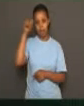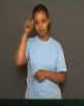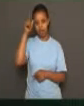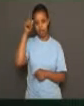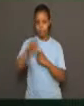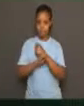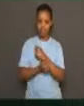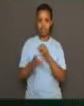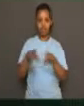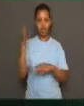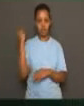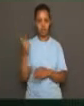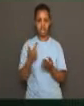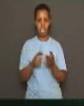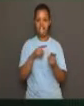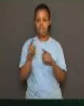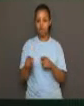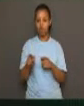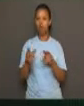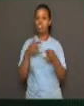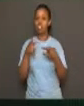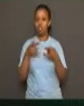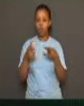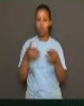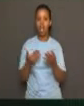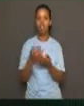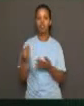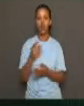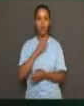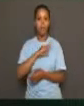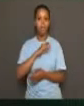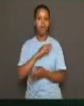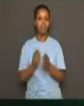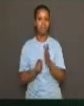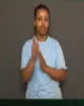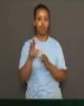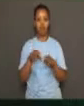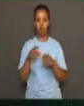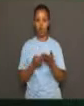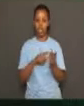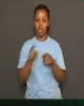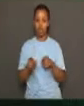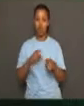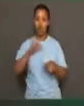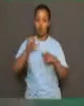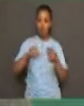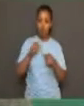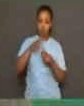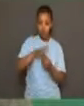who theorized that species developed new traits from environmental